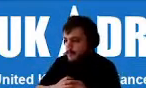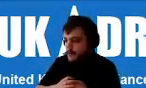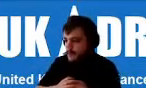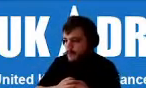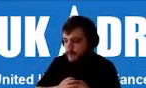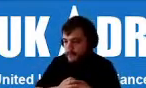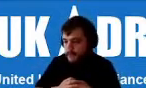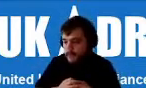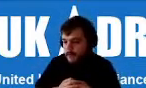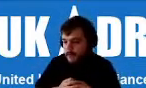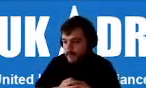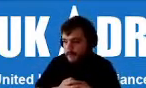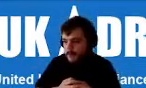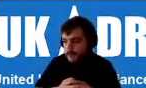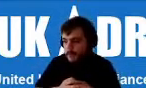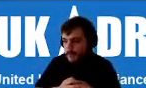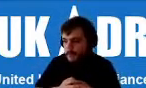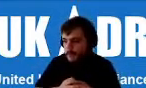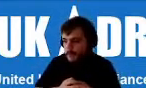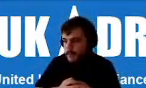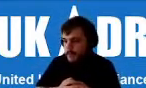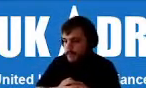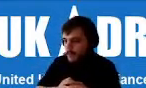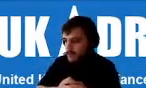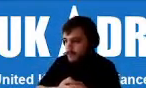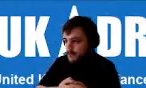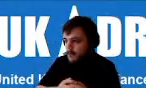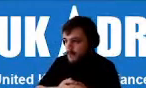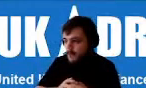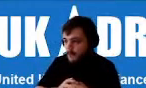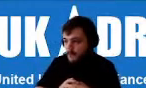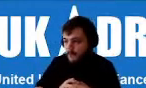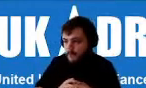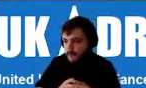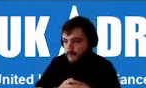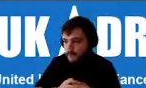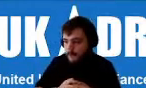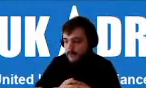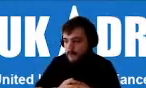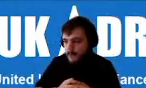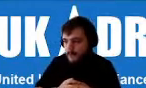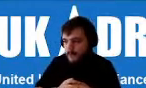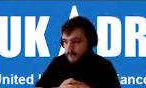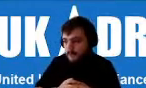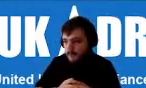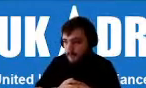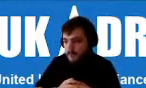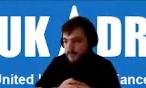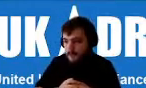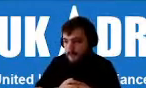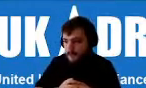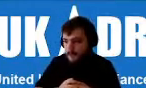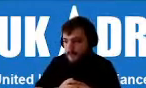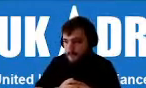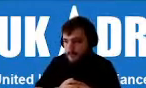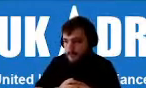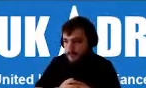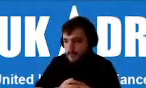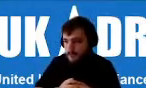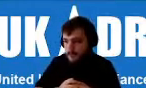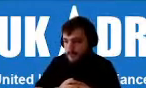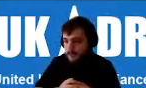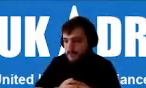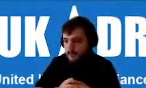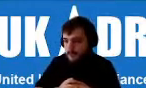Civil protection, which I would define as something that is done locally and aggregated to